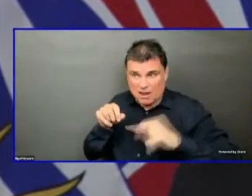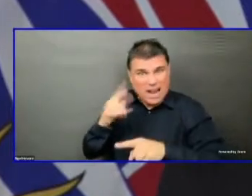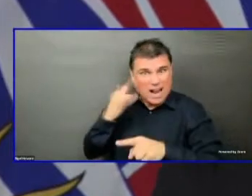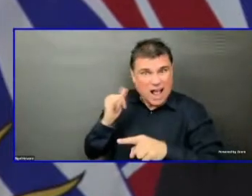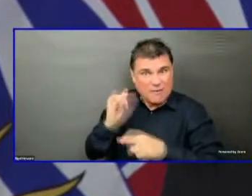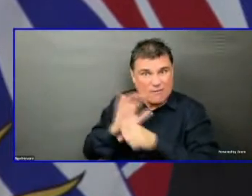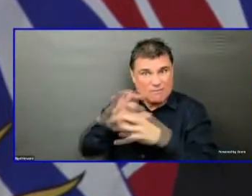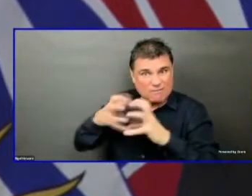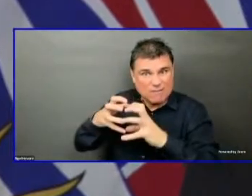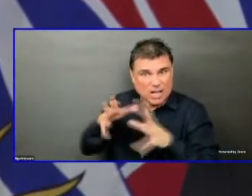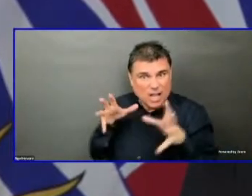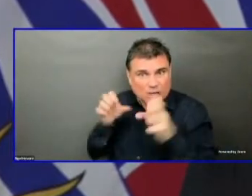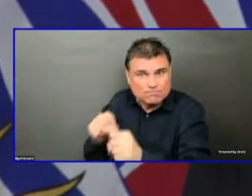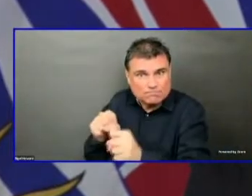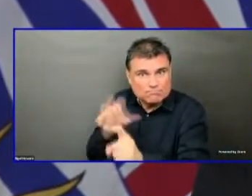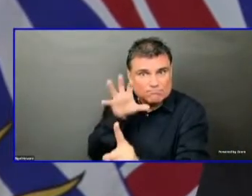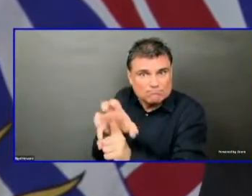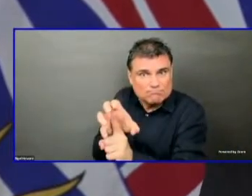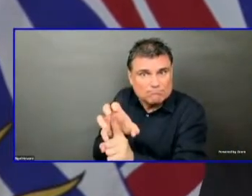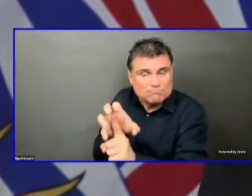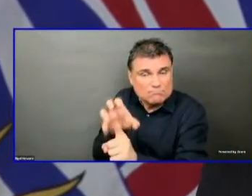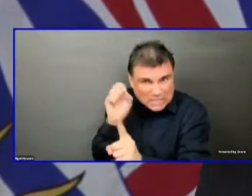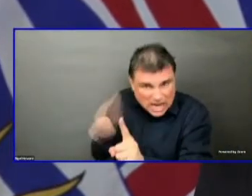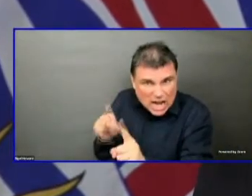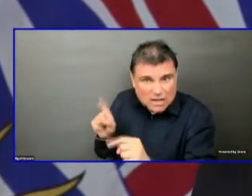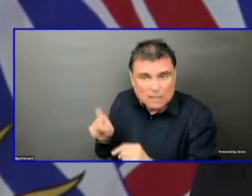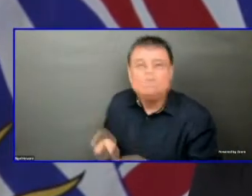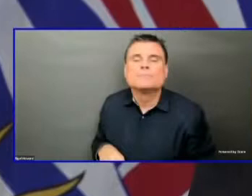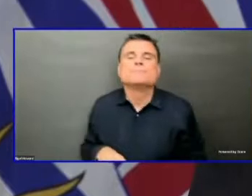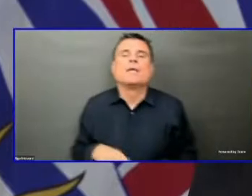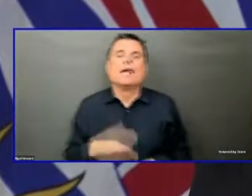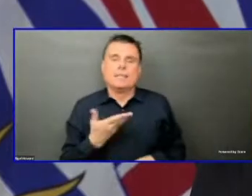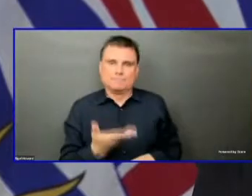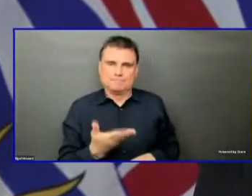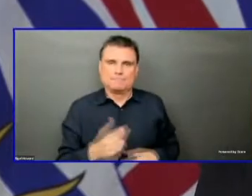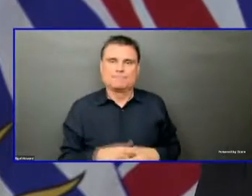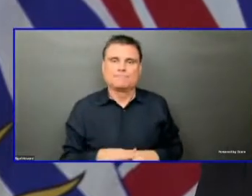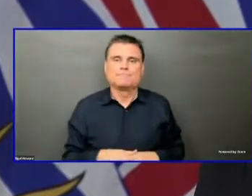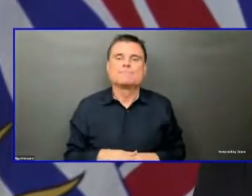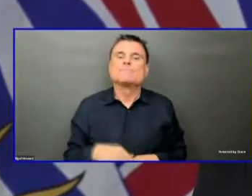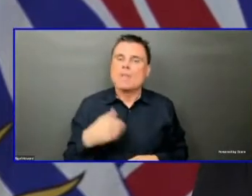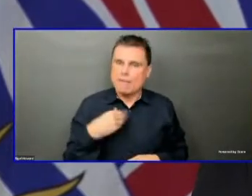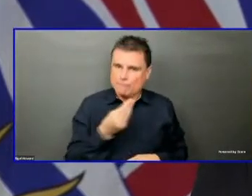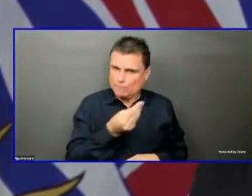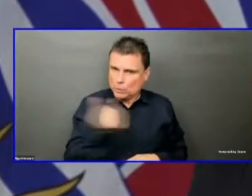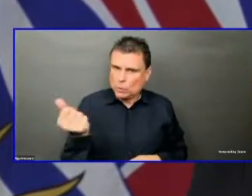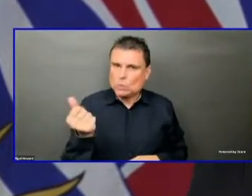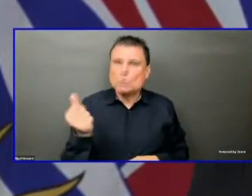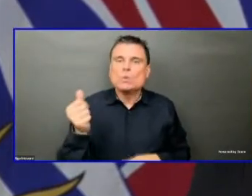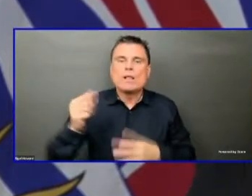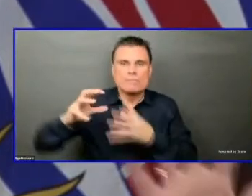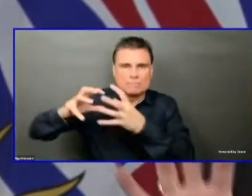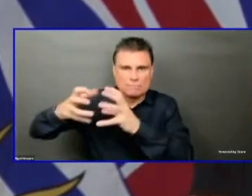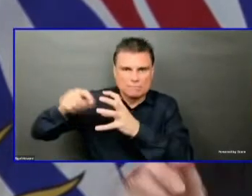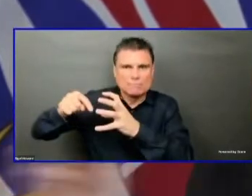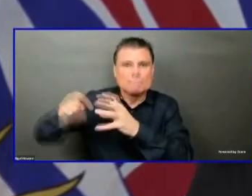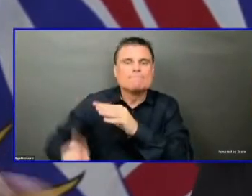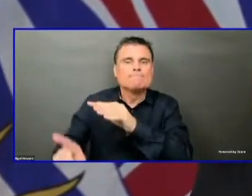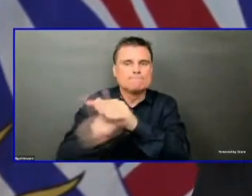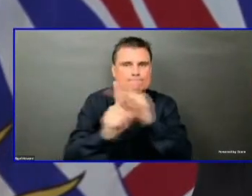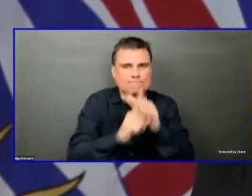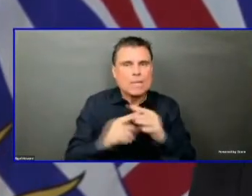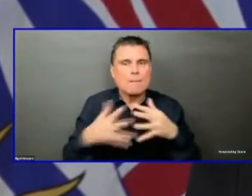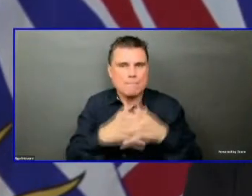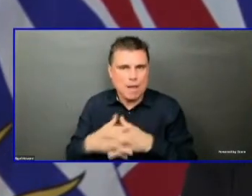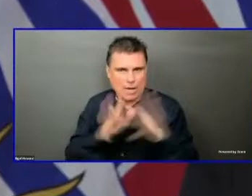Yeah, so absolutely. There's been a couple of variants in the U.S. as well. I want to say, I won't remember,